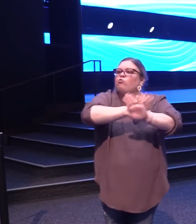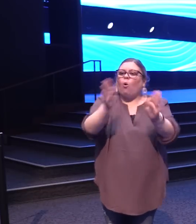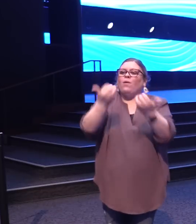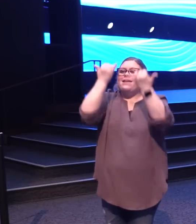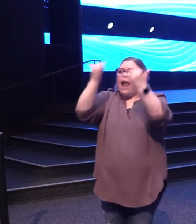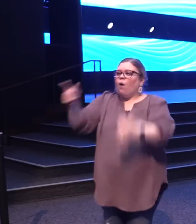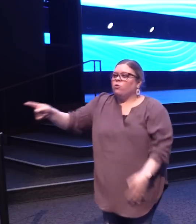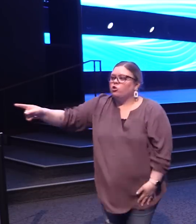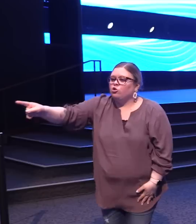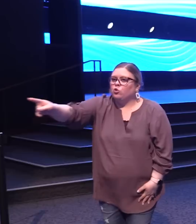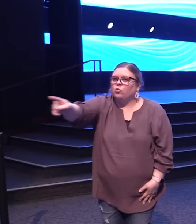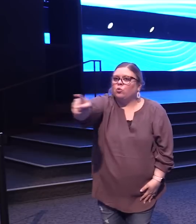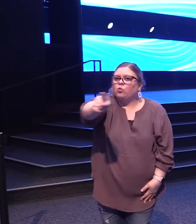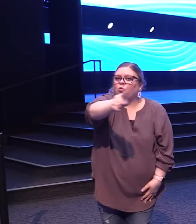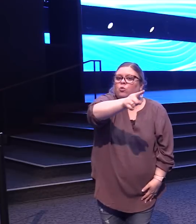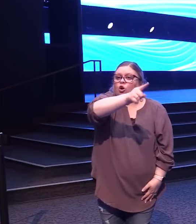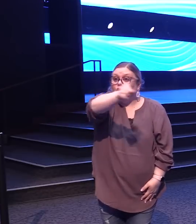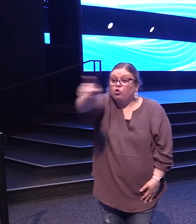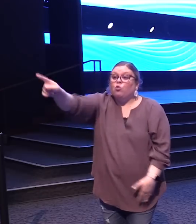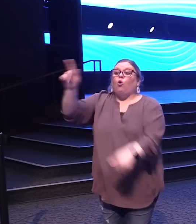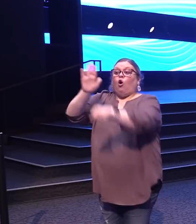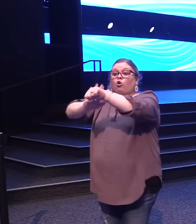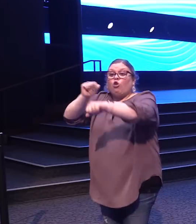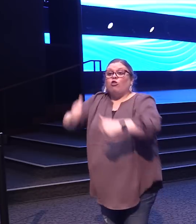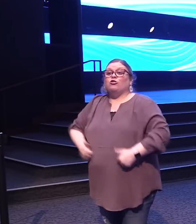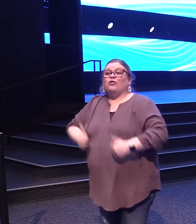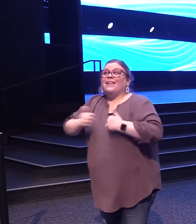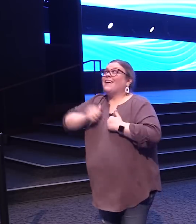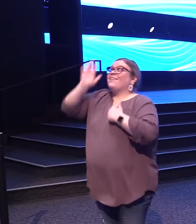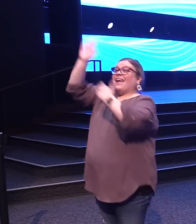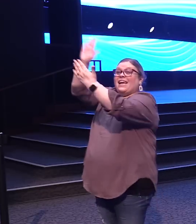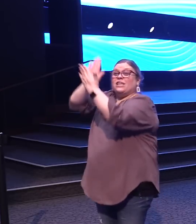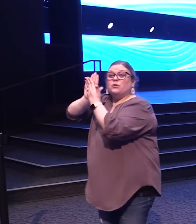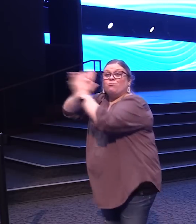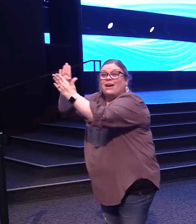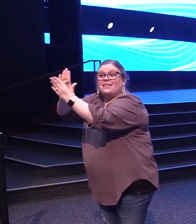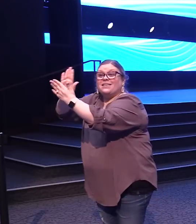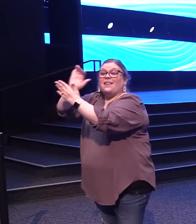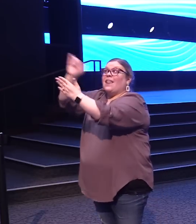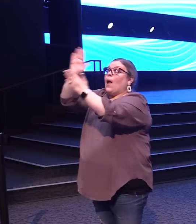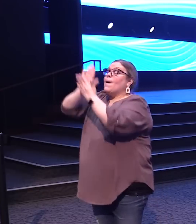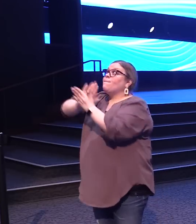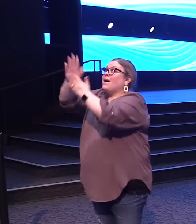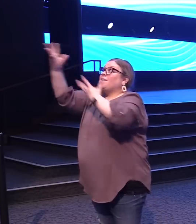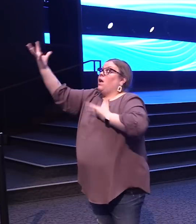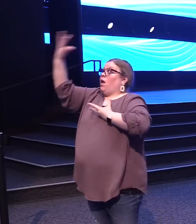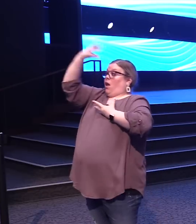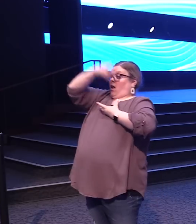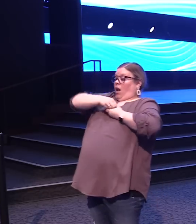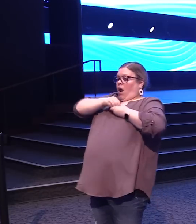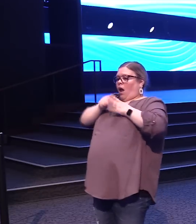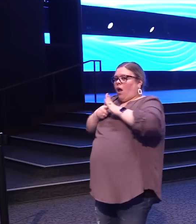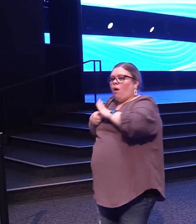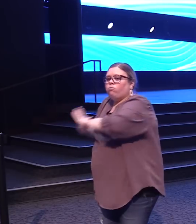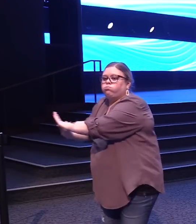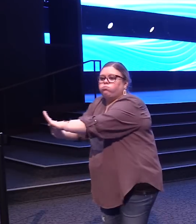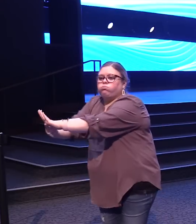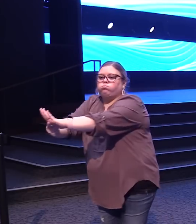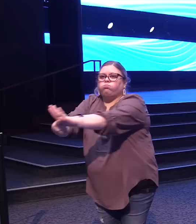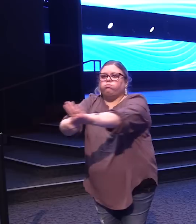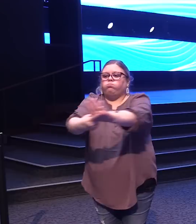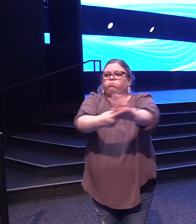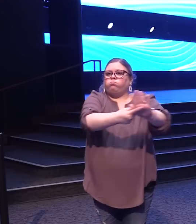you who are called to live in that presence and to take that presence into your